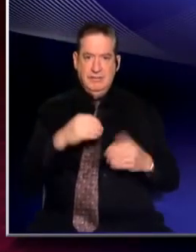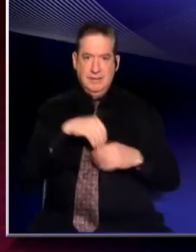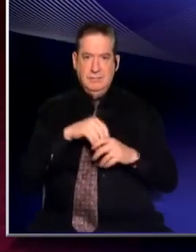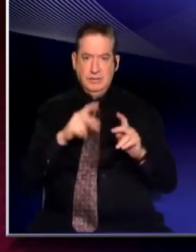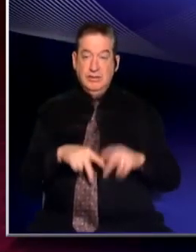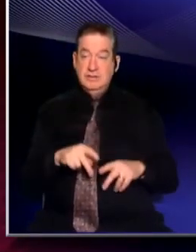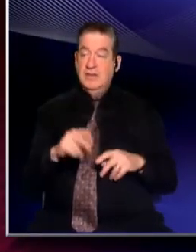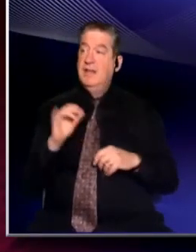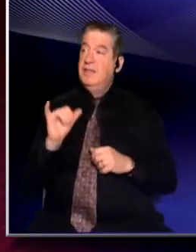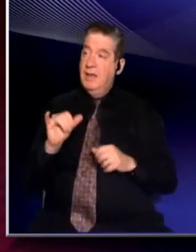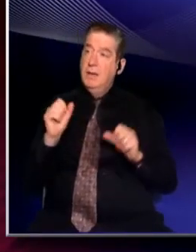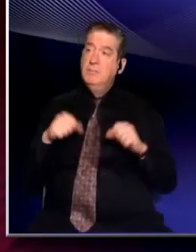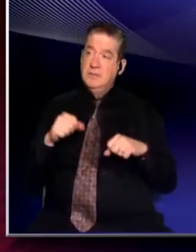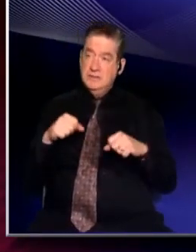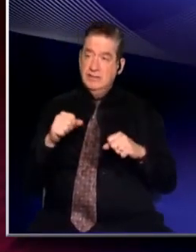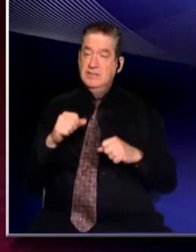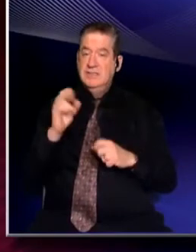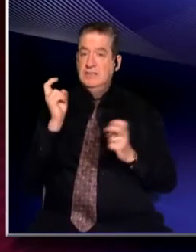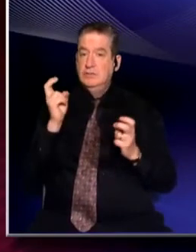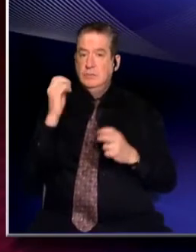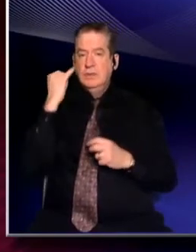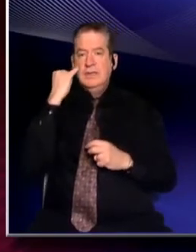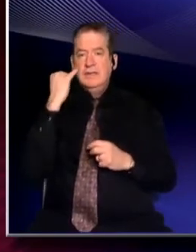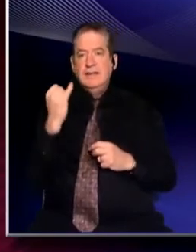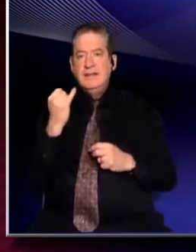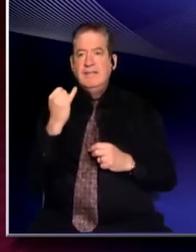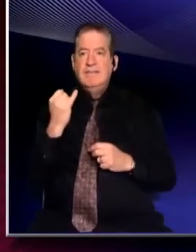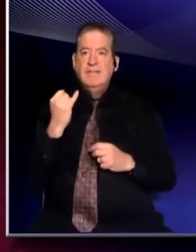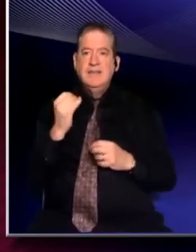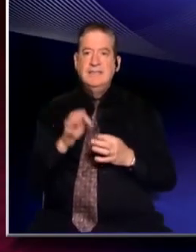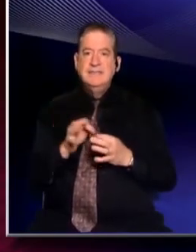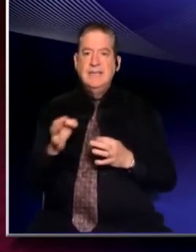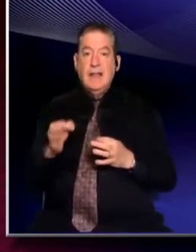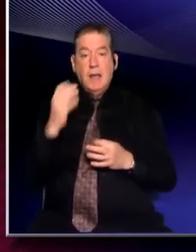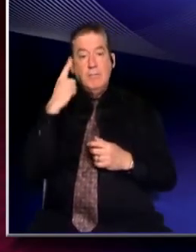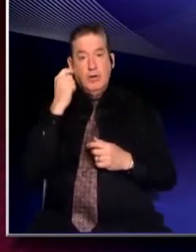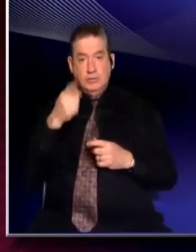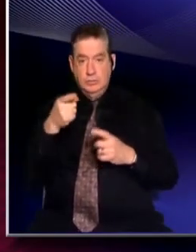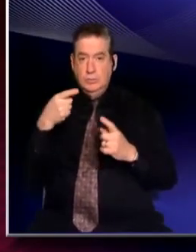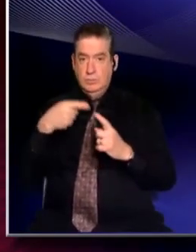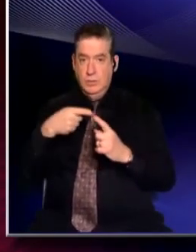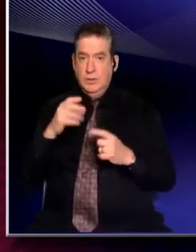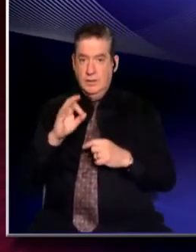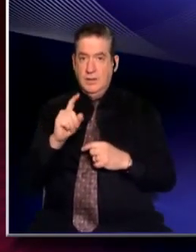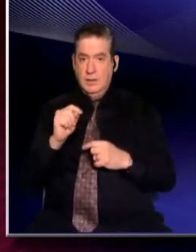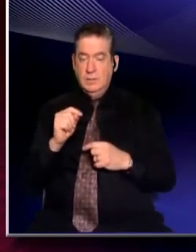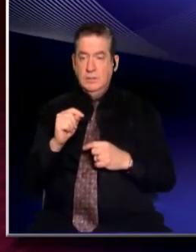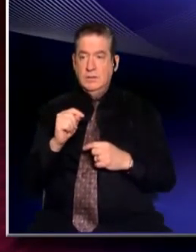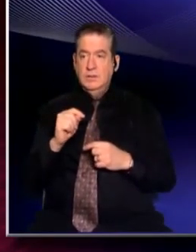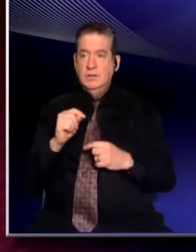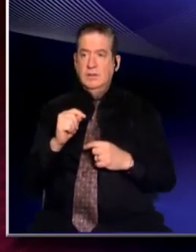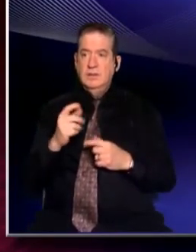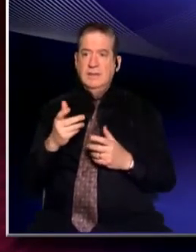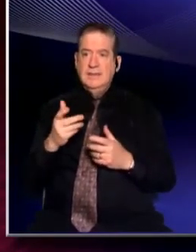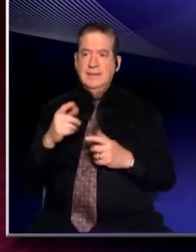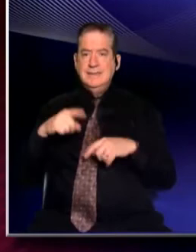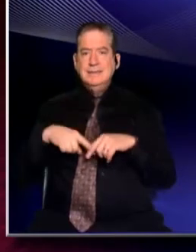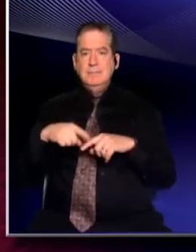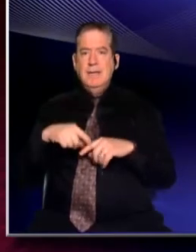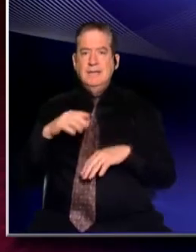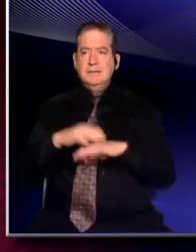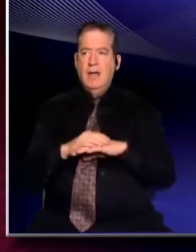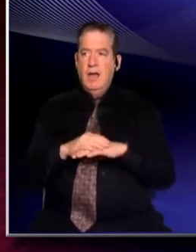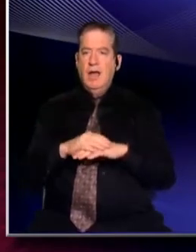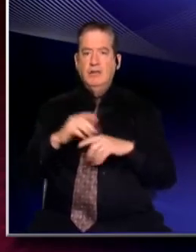That would potentially be an issue if there is continues to be a delay, because as you point out, it depends upon